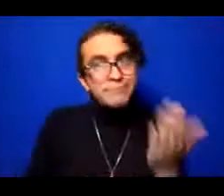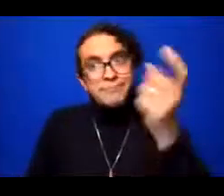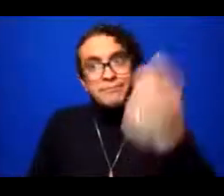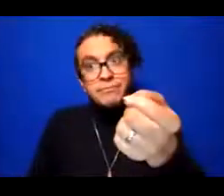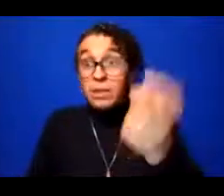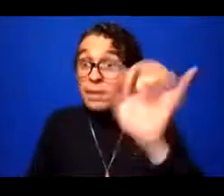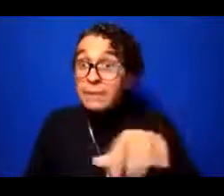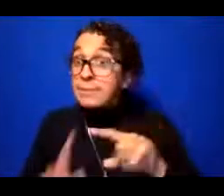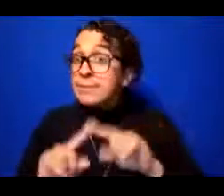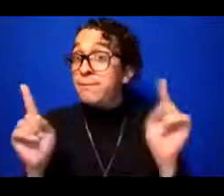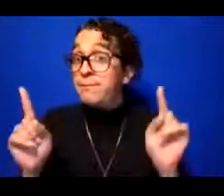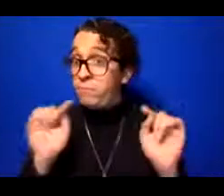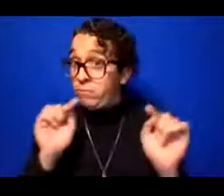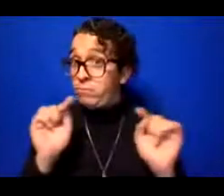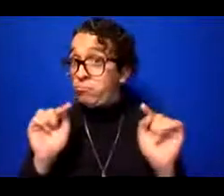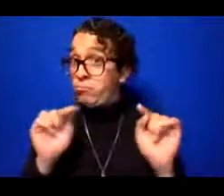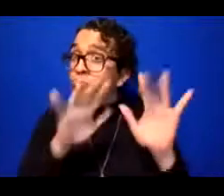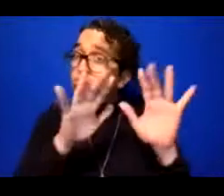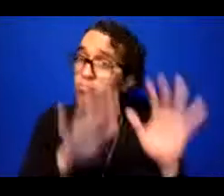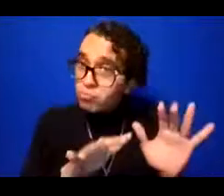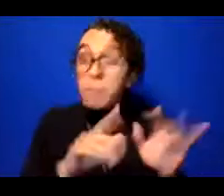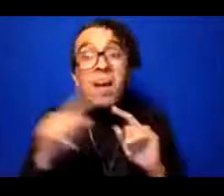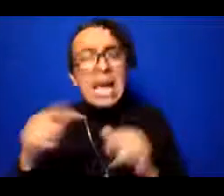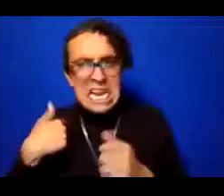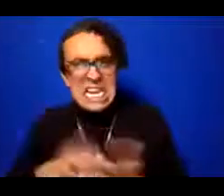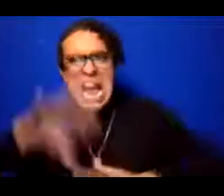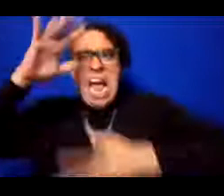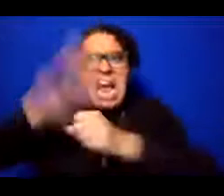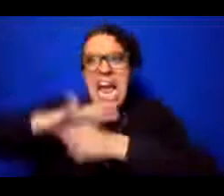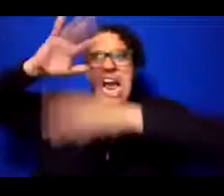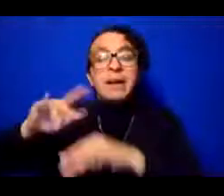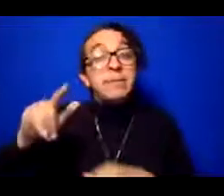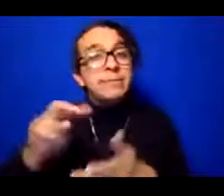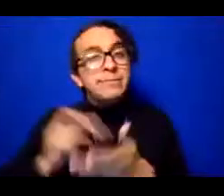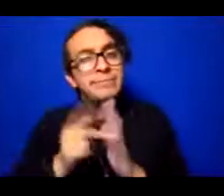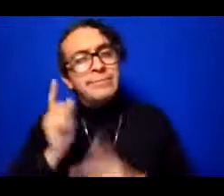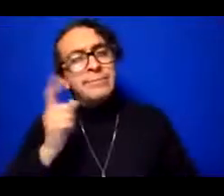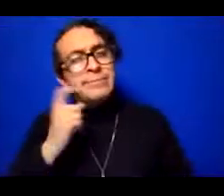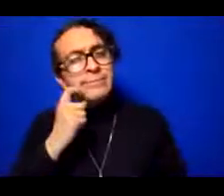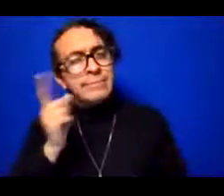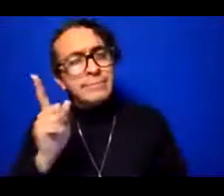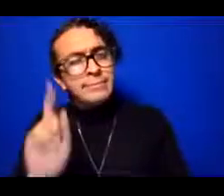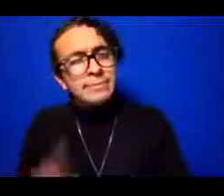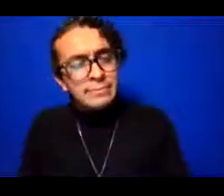outburst, that usually signs that there's maybe some kind of overuse issue going on.